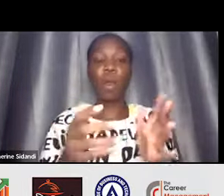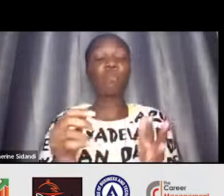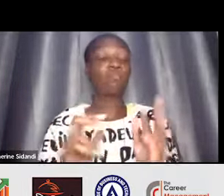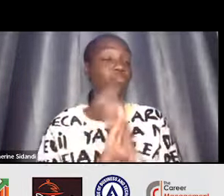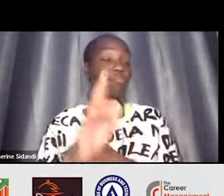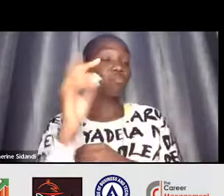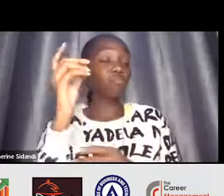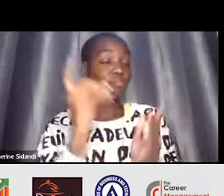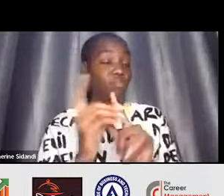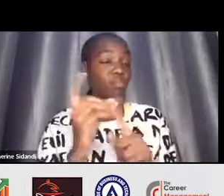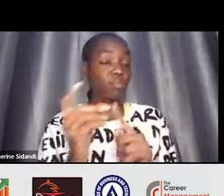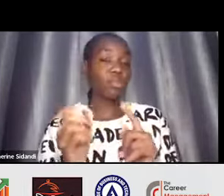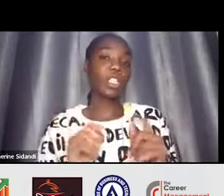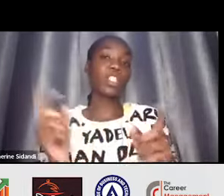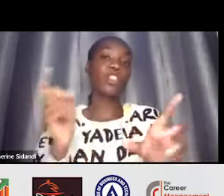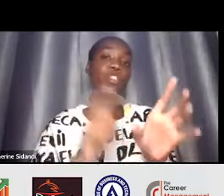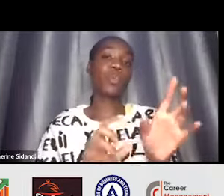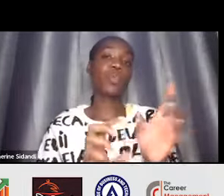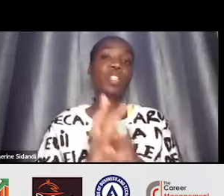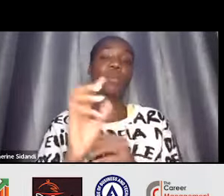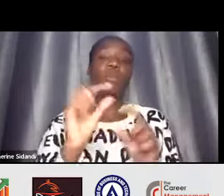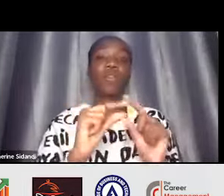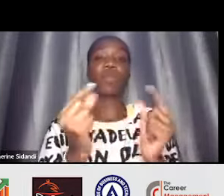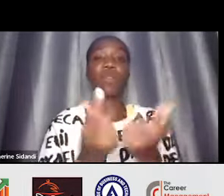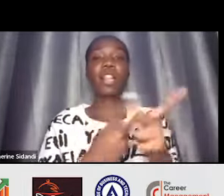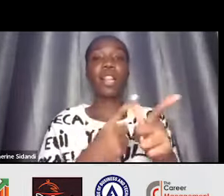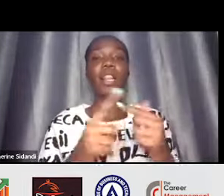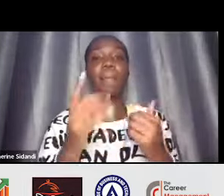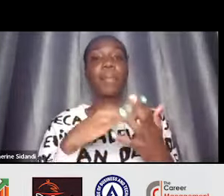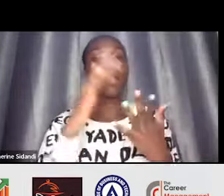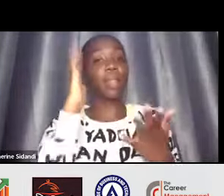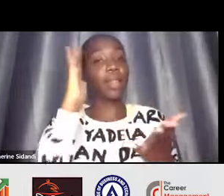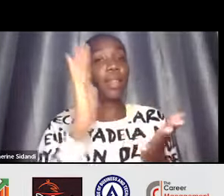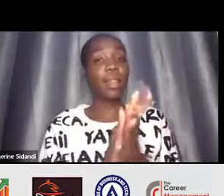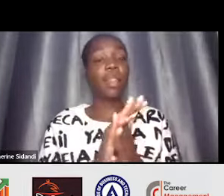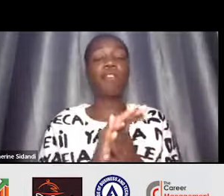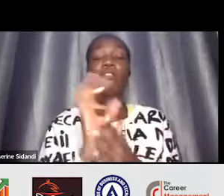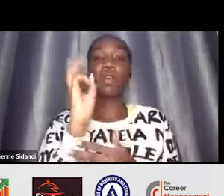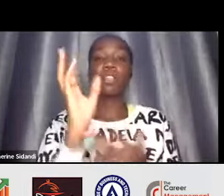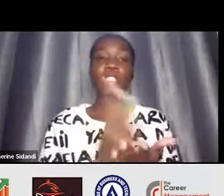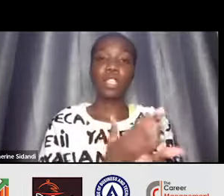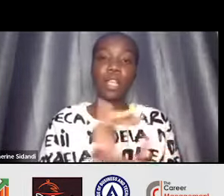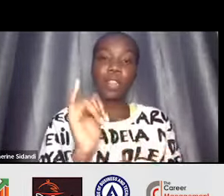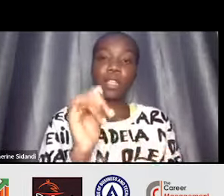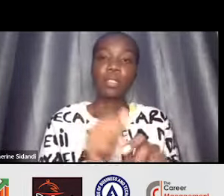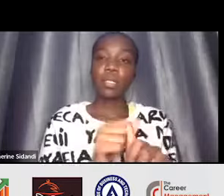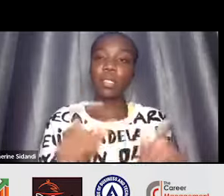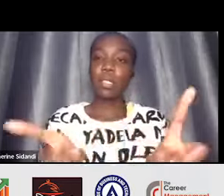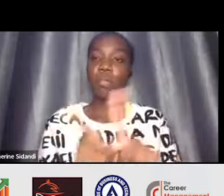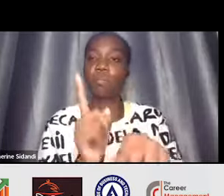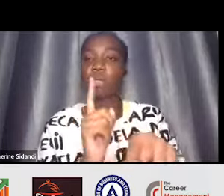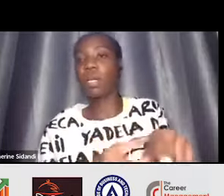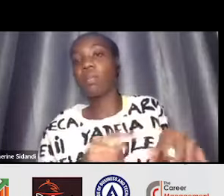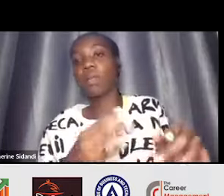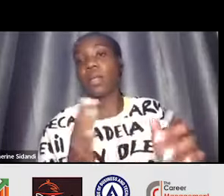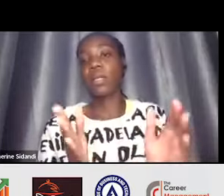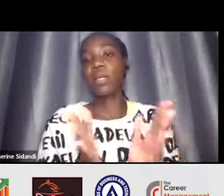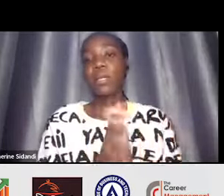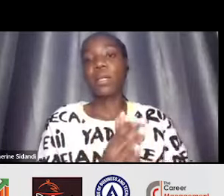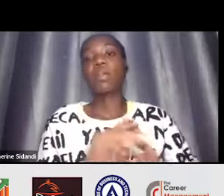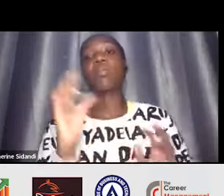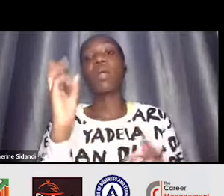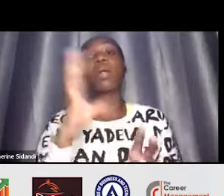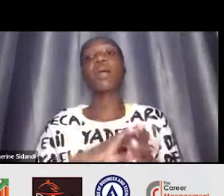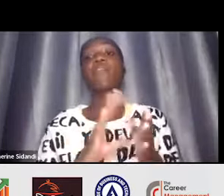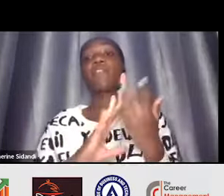our WhatsApp group. And I believe the team is about to share that as well, so that you can get quick information on